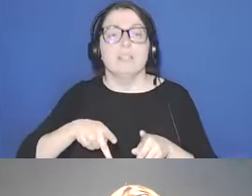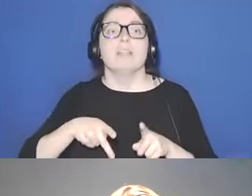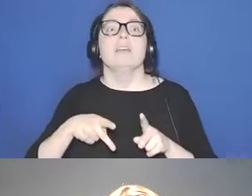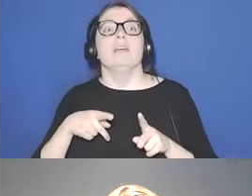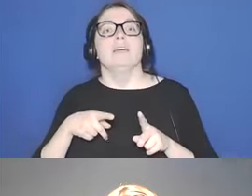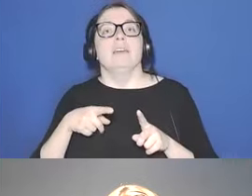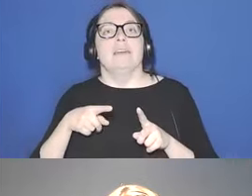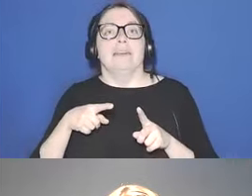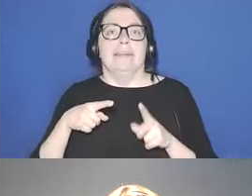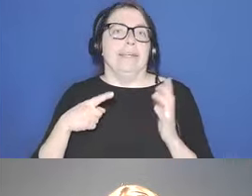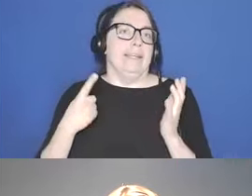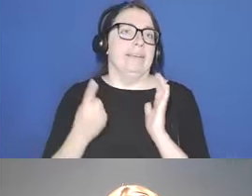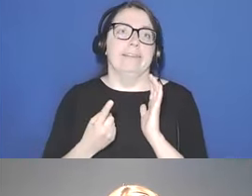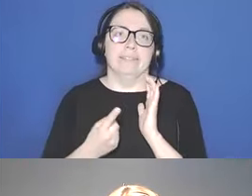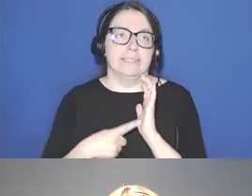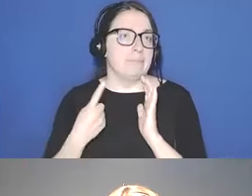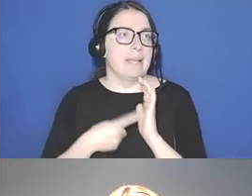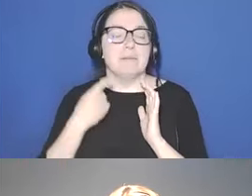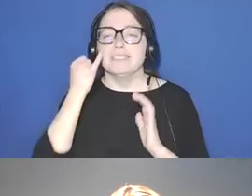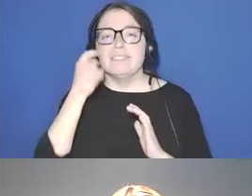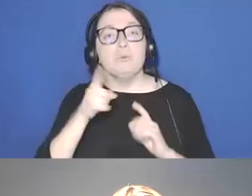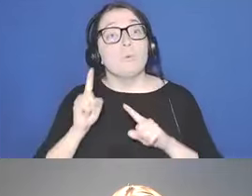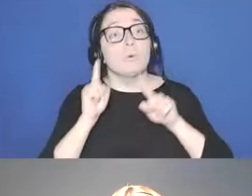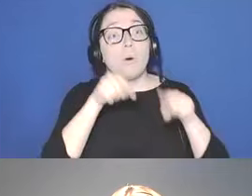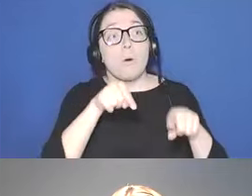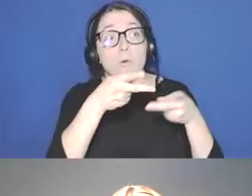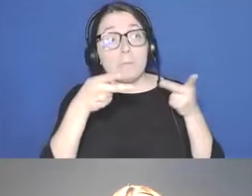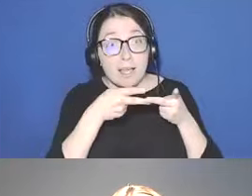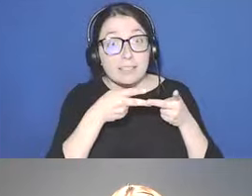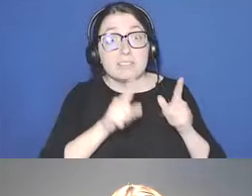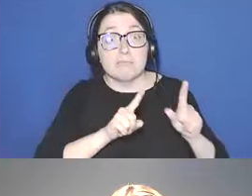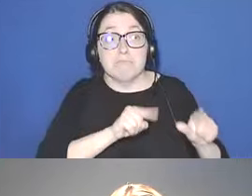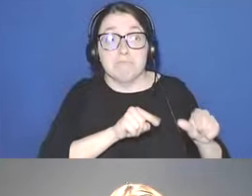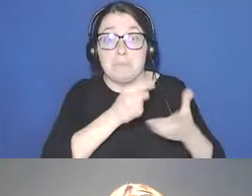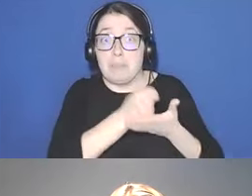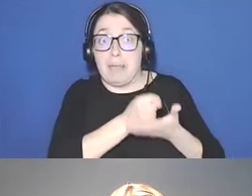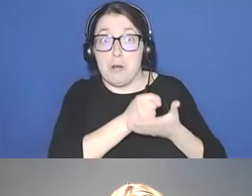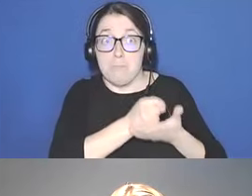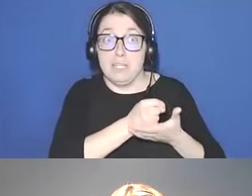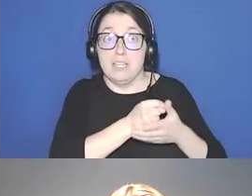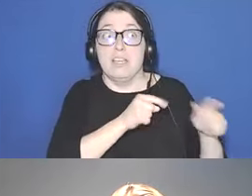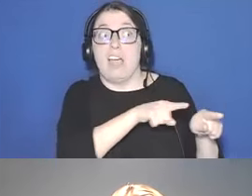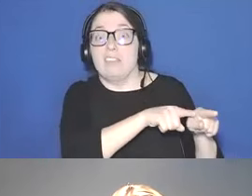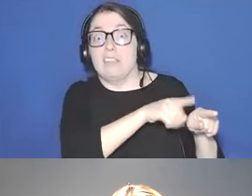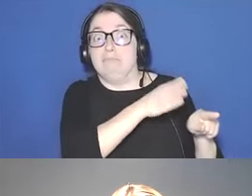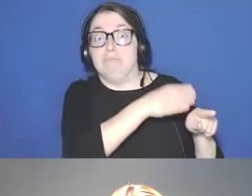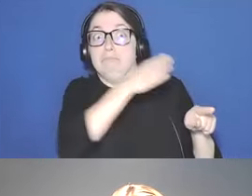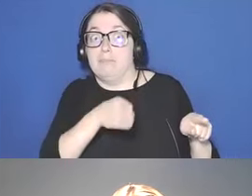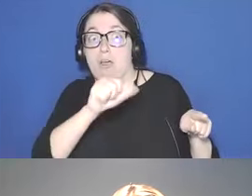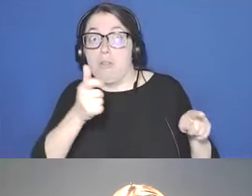you are at a place that has that service and you're doing ongoing therapy at the same center.